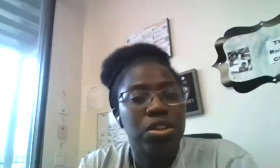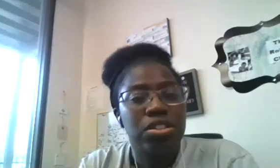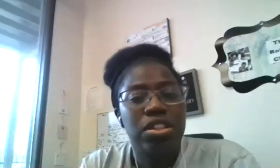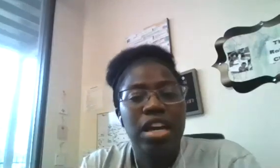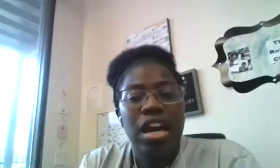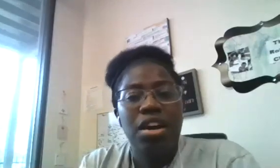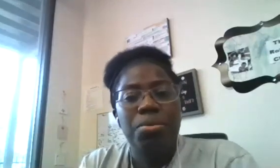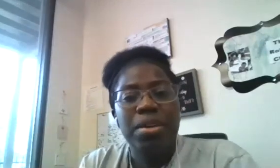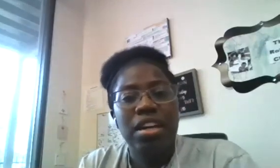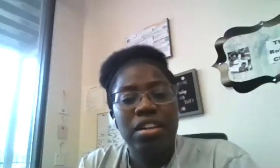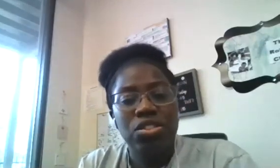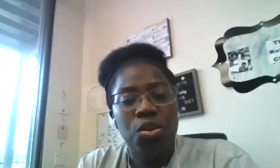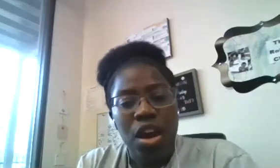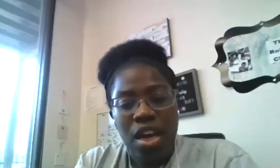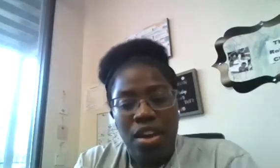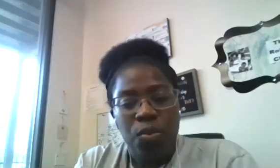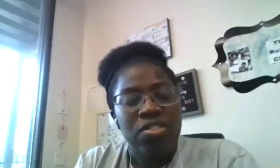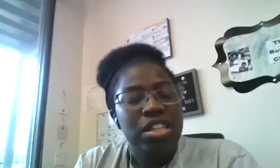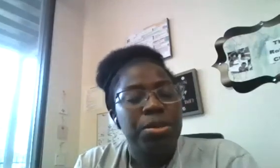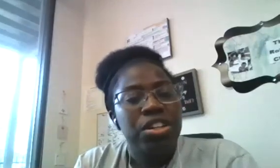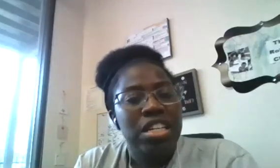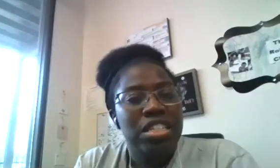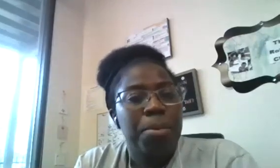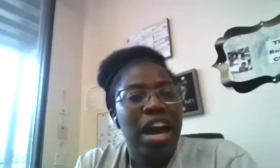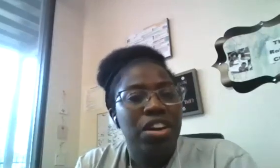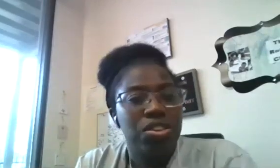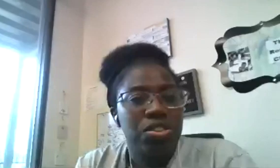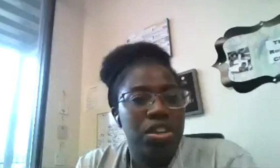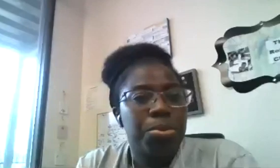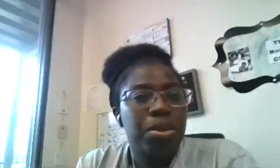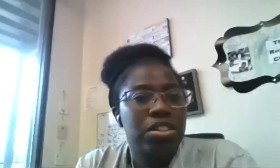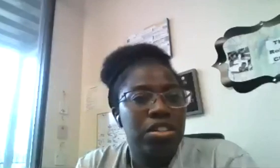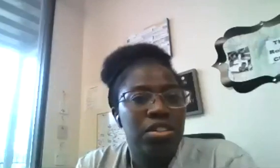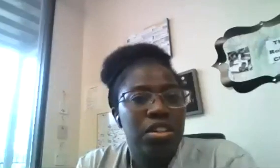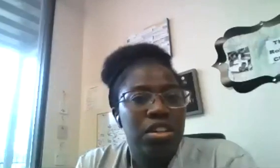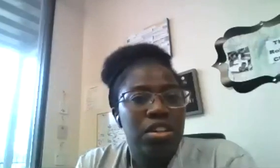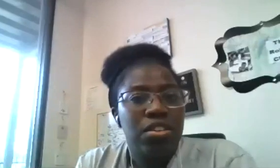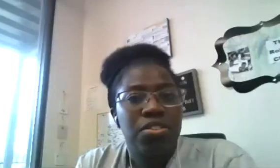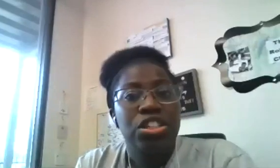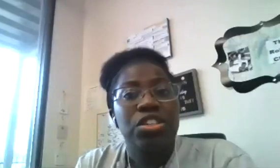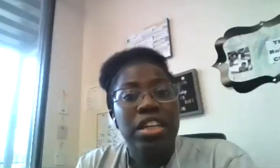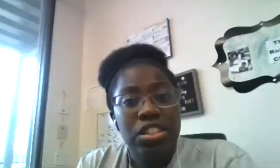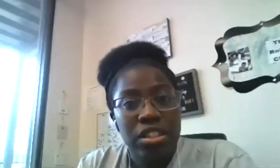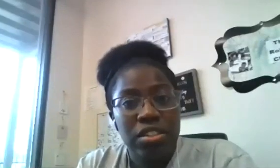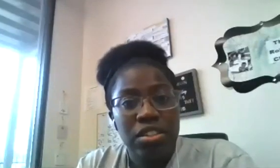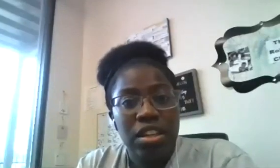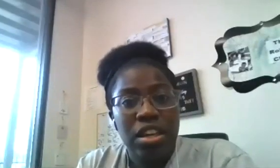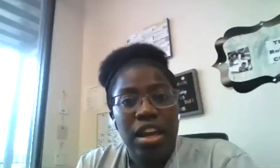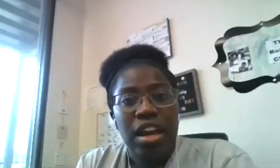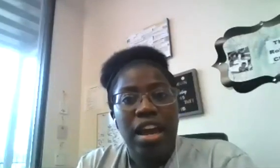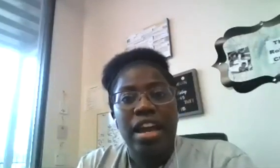of works, because we've experienced the patterns of oppression for